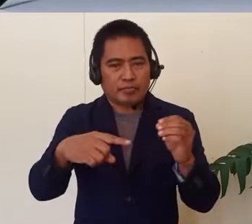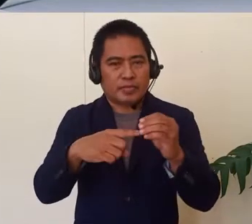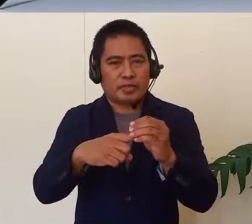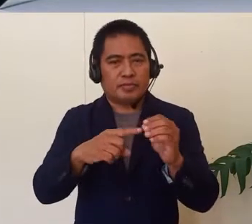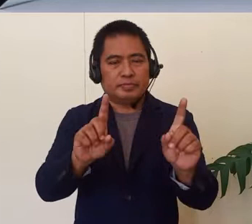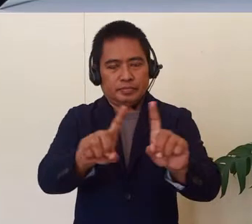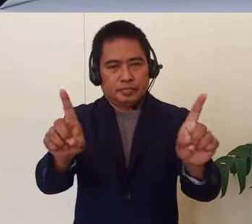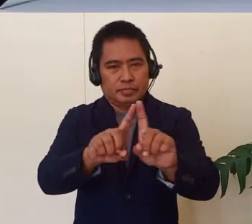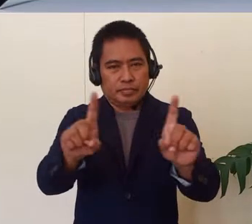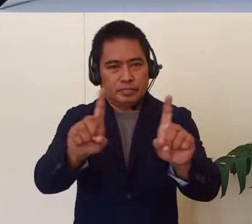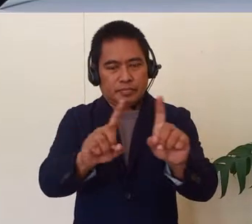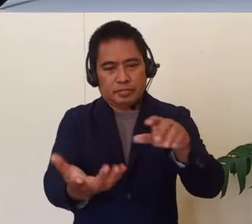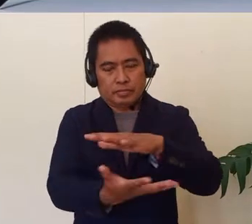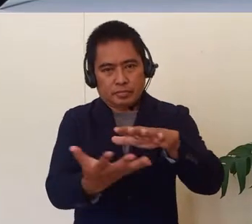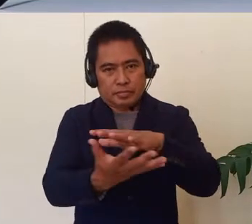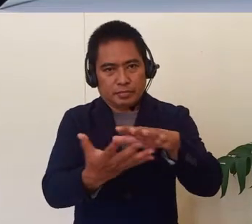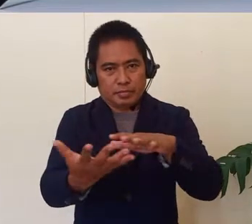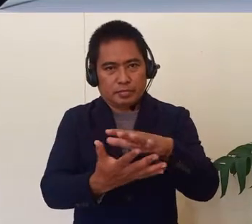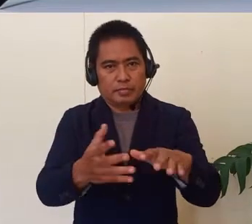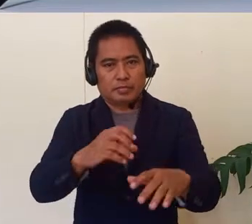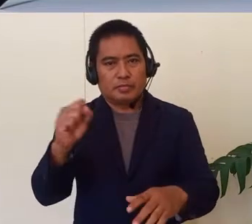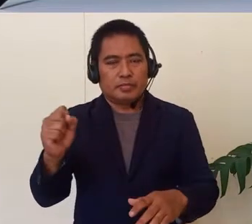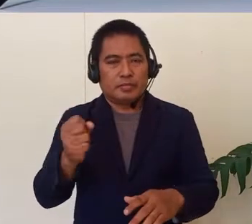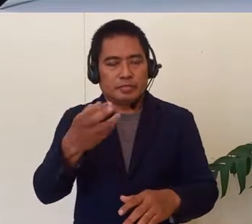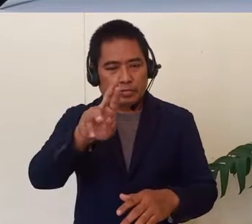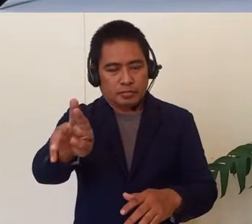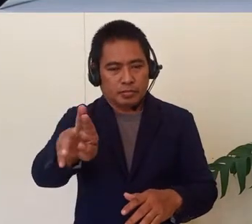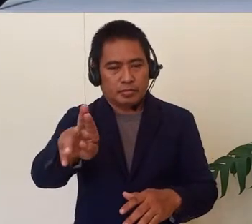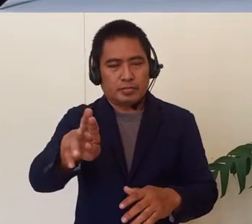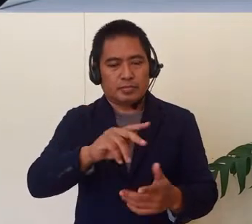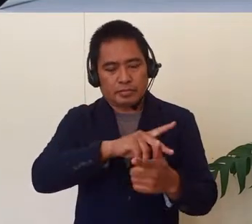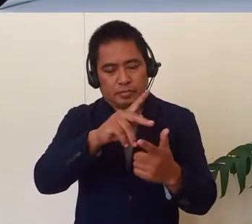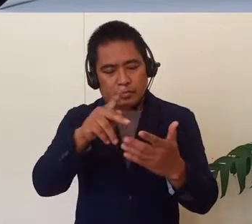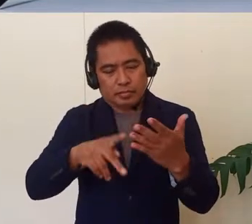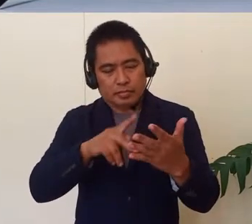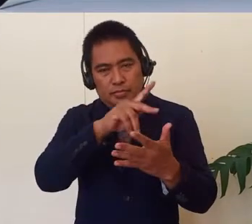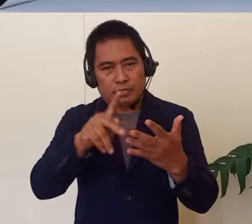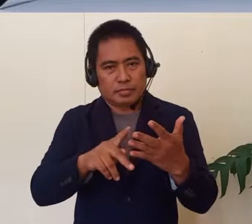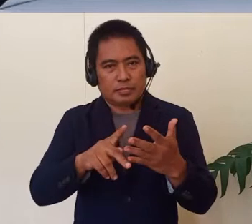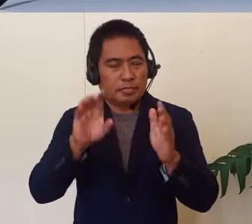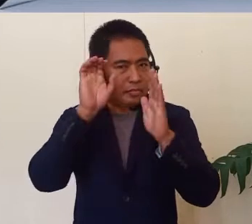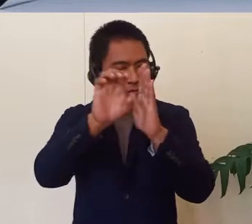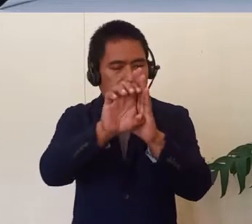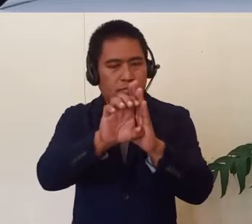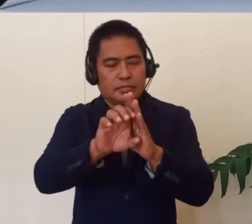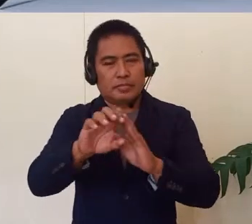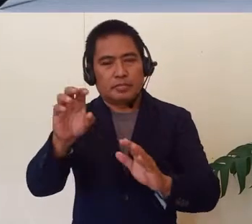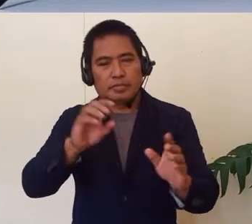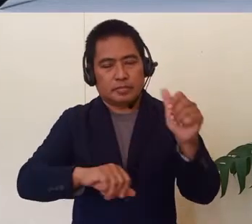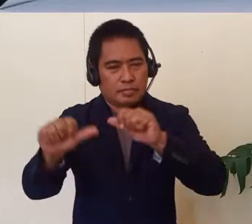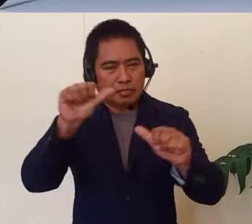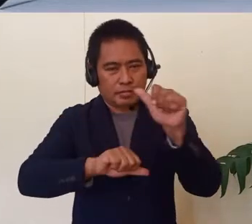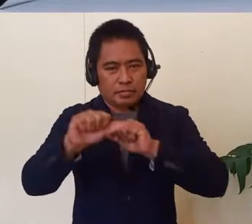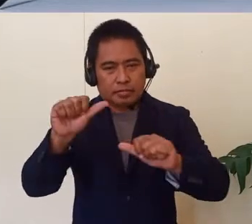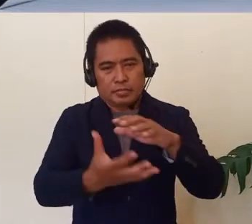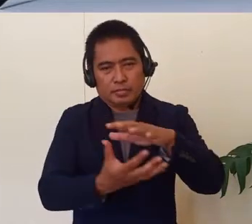characteristics. You have done activities where you mix a solid or a liquid, or